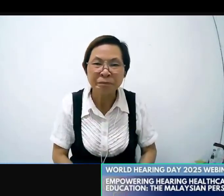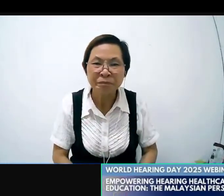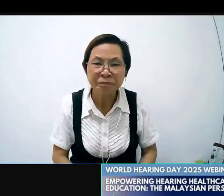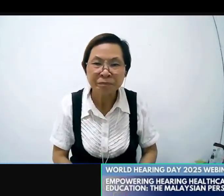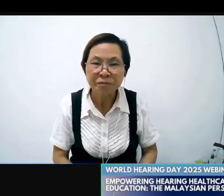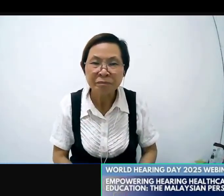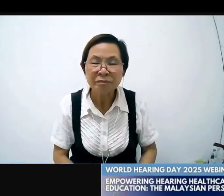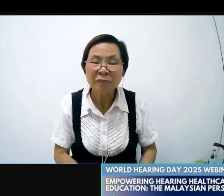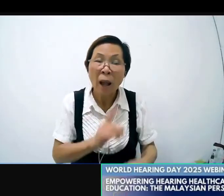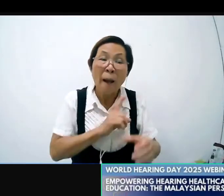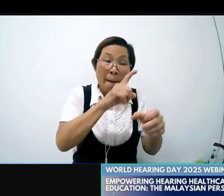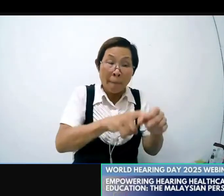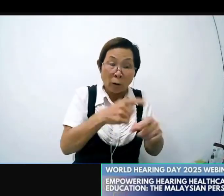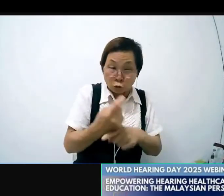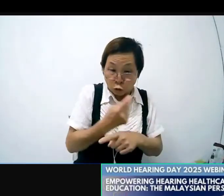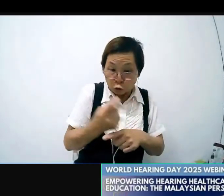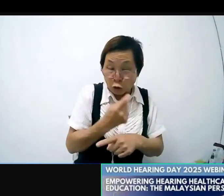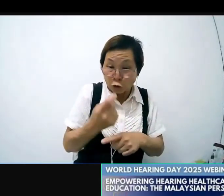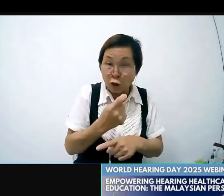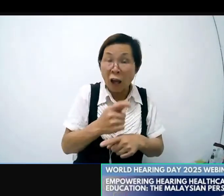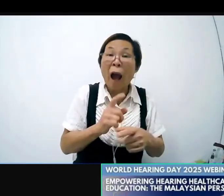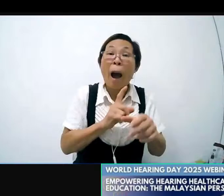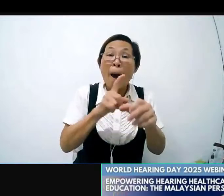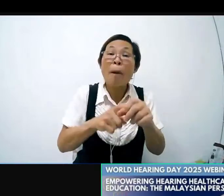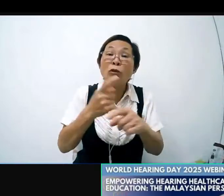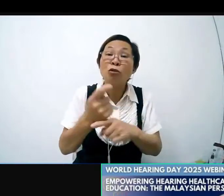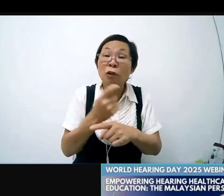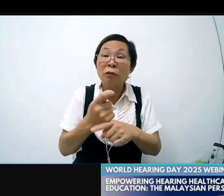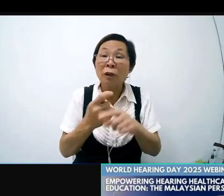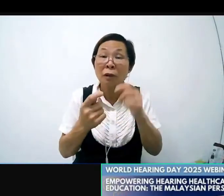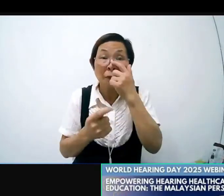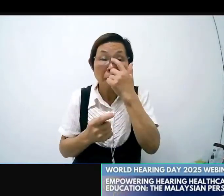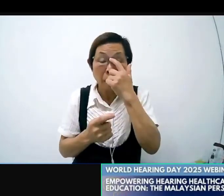the training, involvement